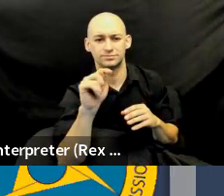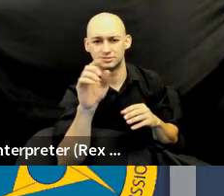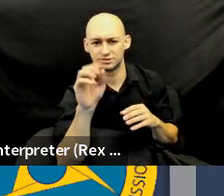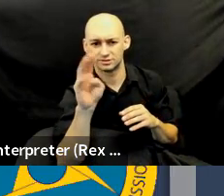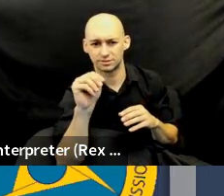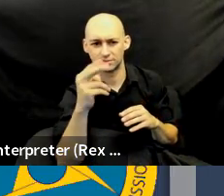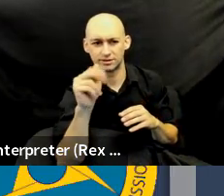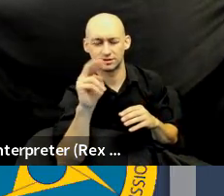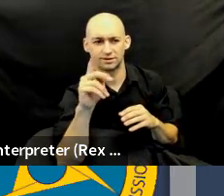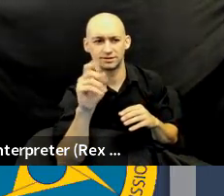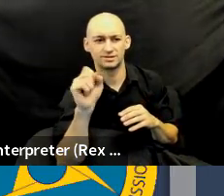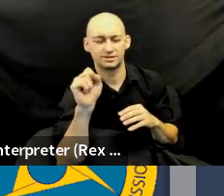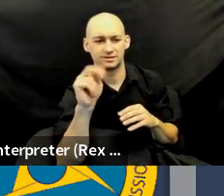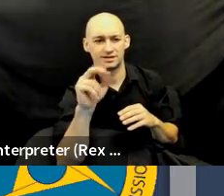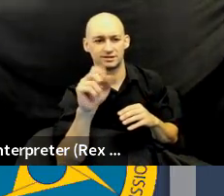the SNL skit.